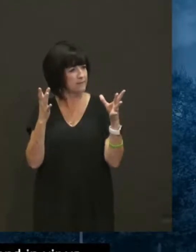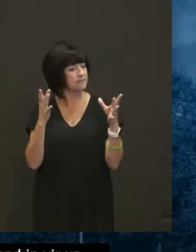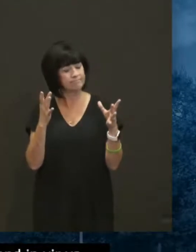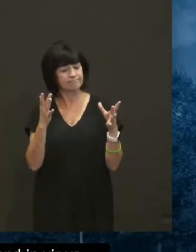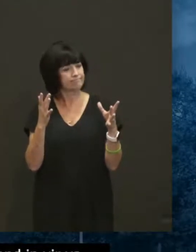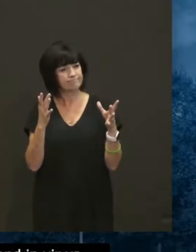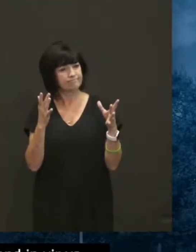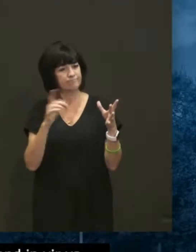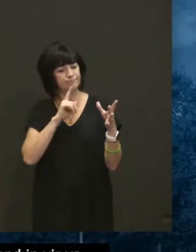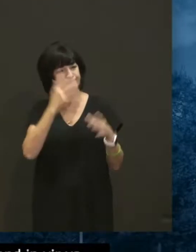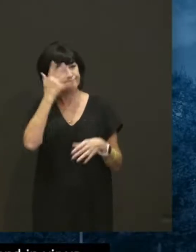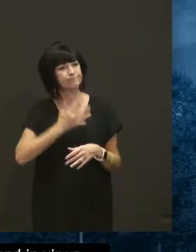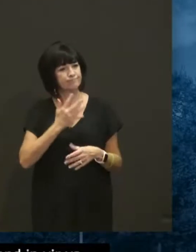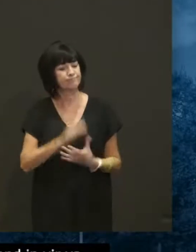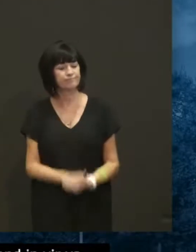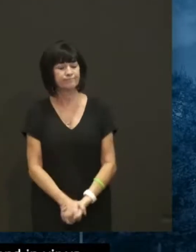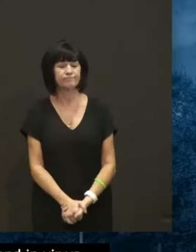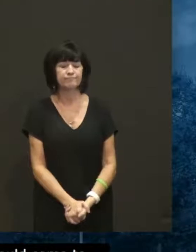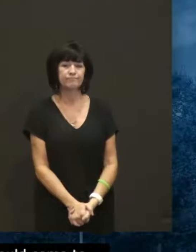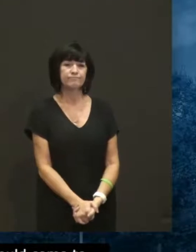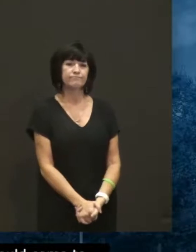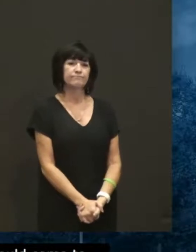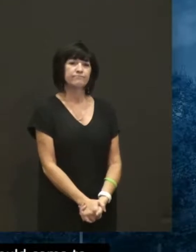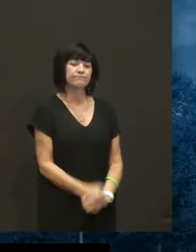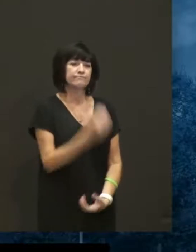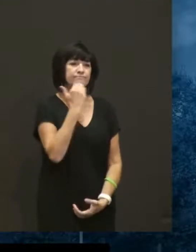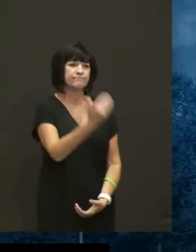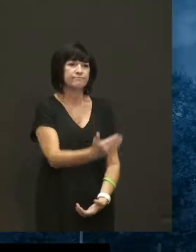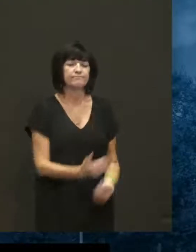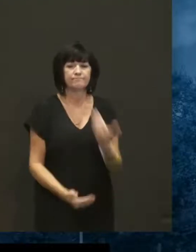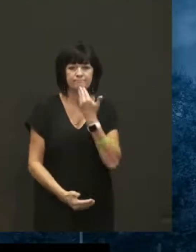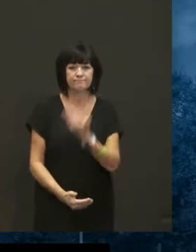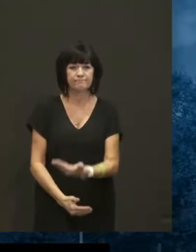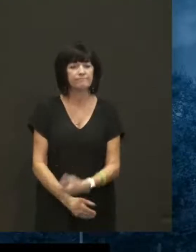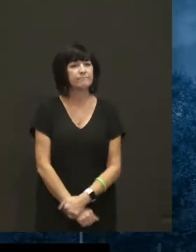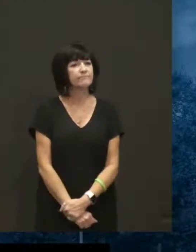that. Thank you so much. Mm-hmm. Thank you.